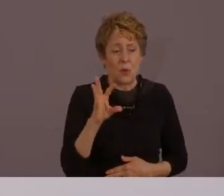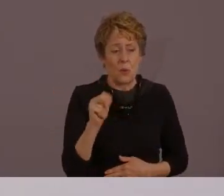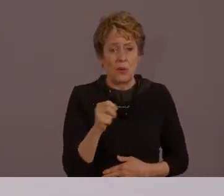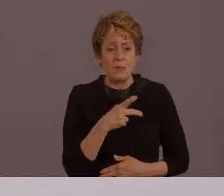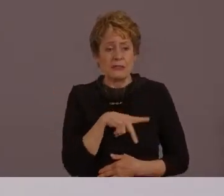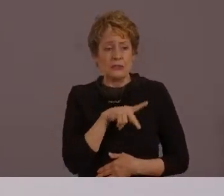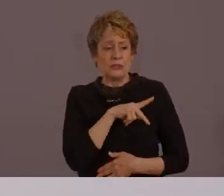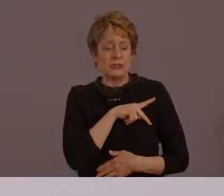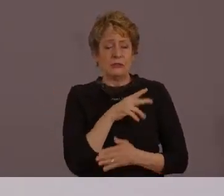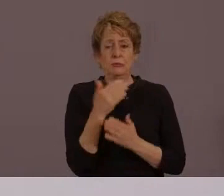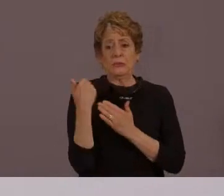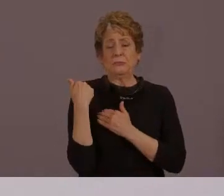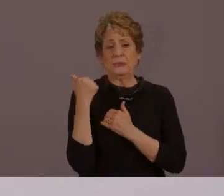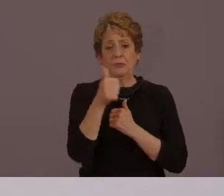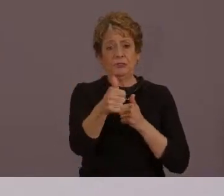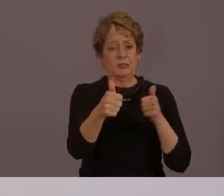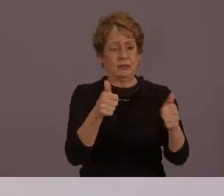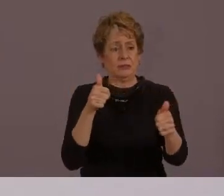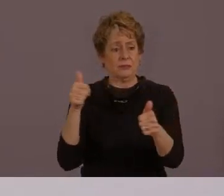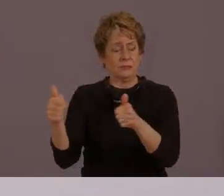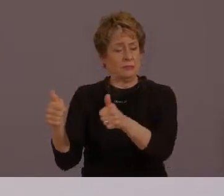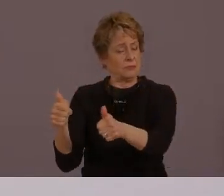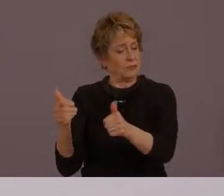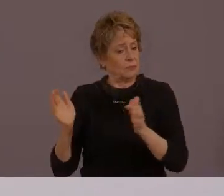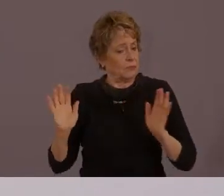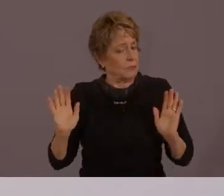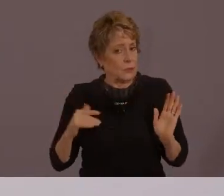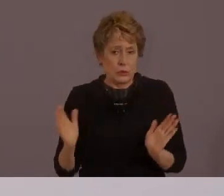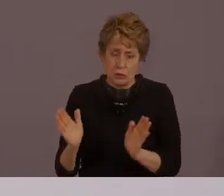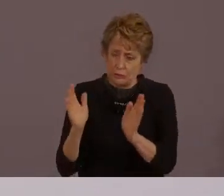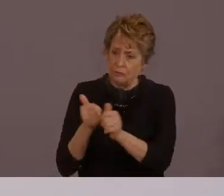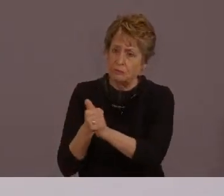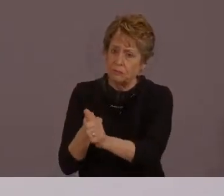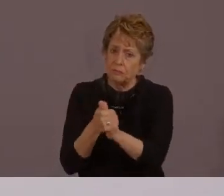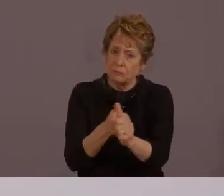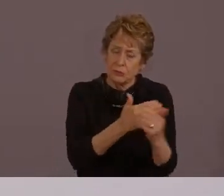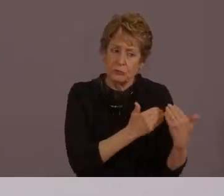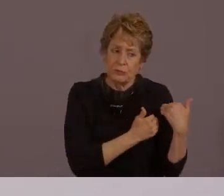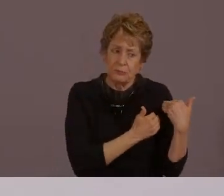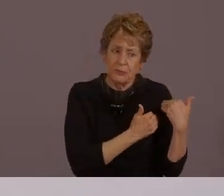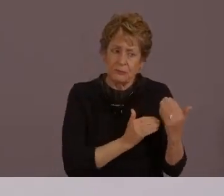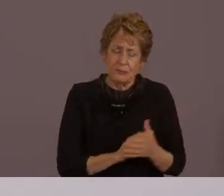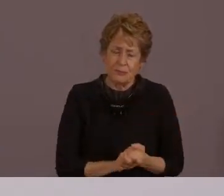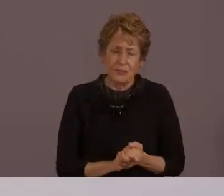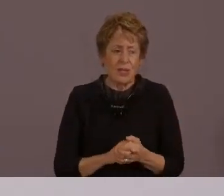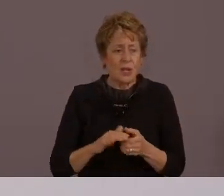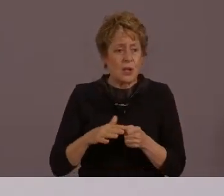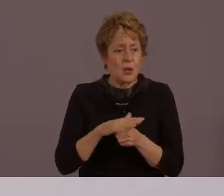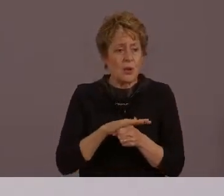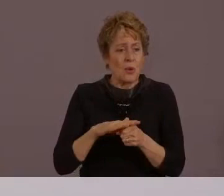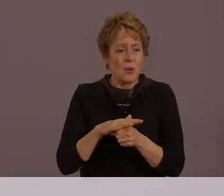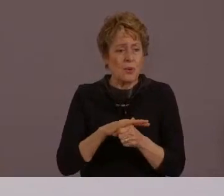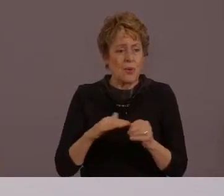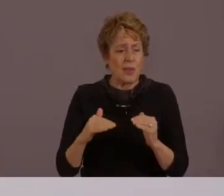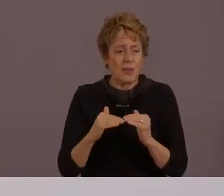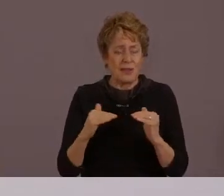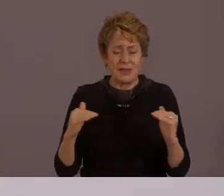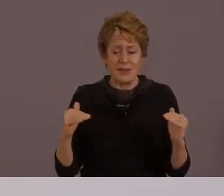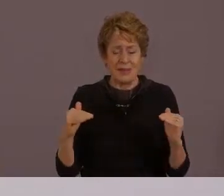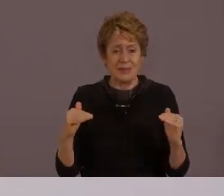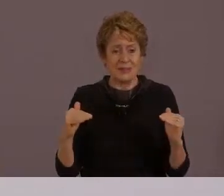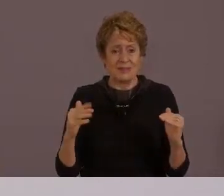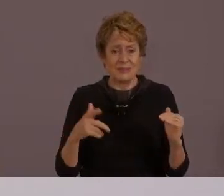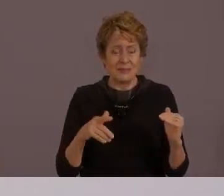would encourage people to do that. They were not being enforced at the local level. ADHS was the only group that was